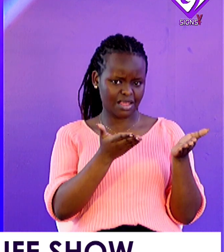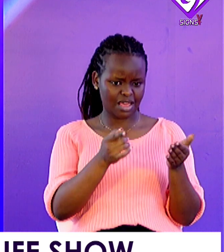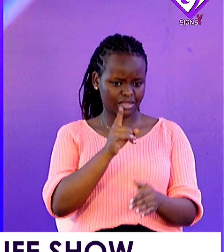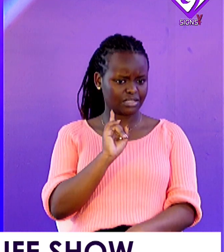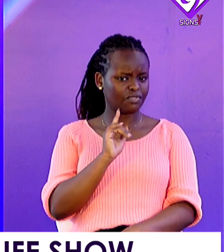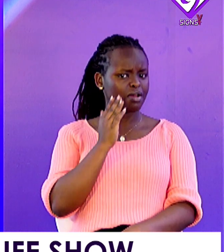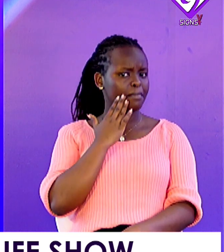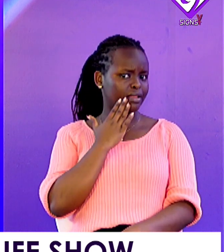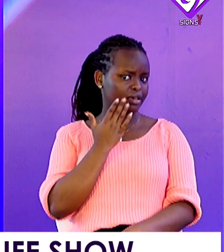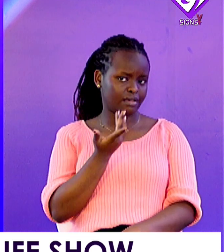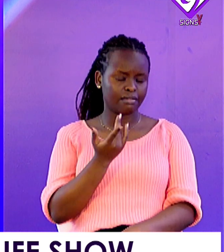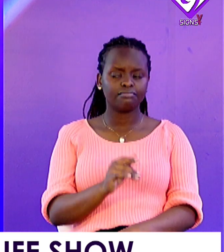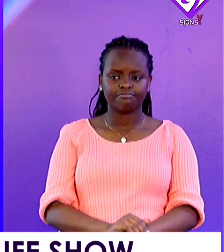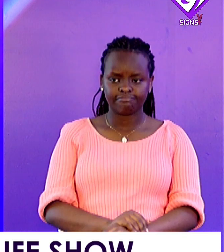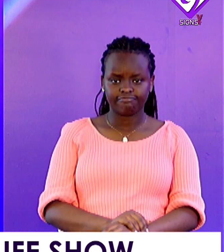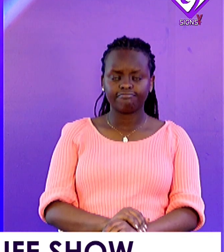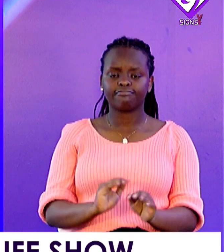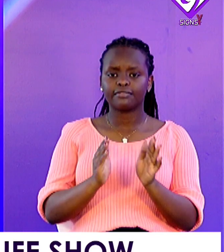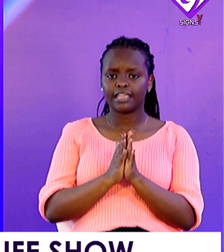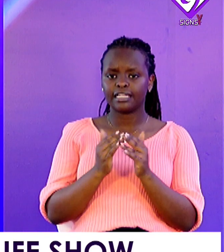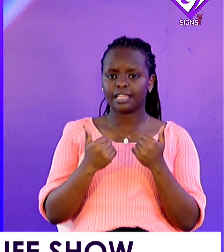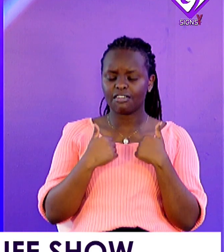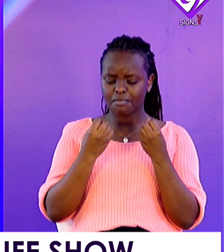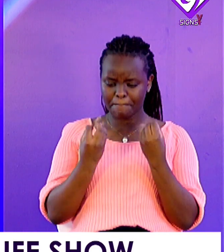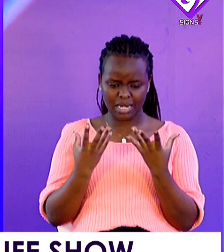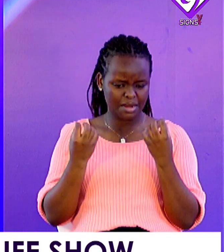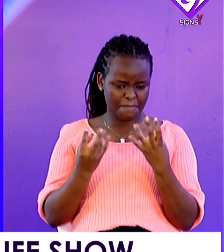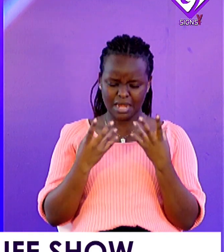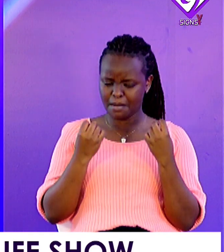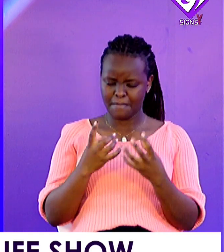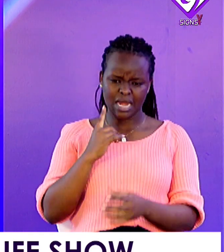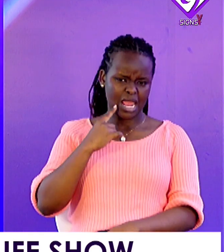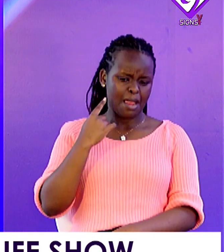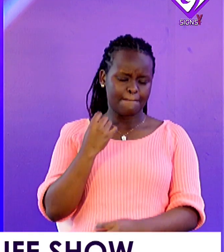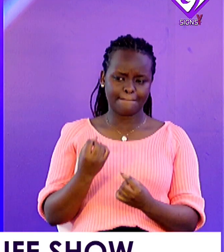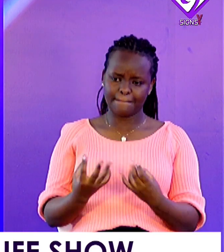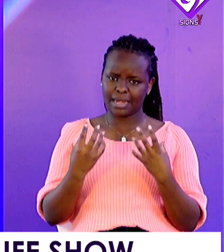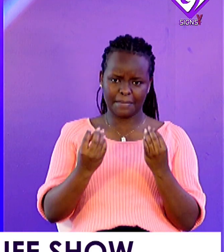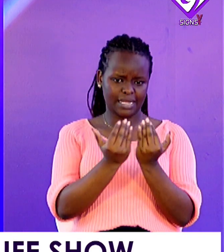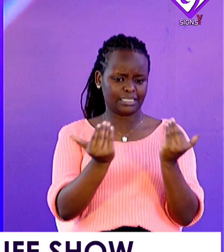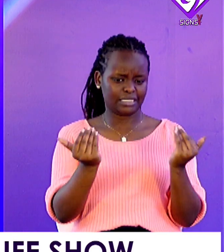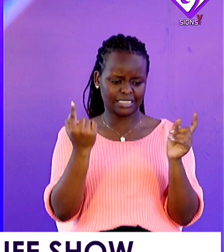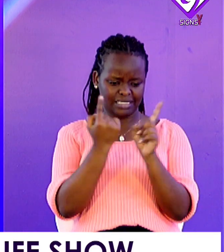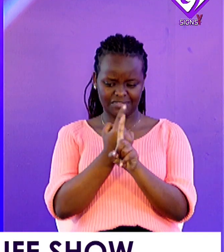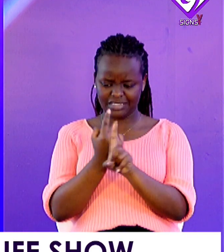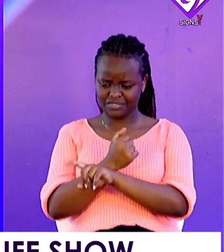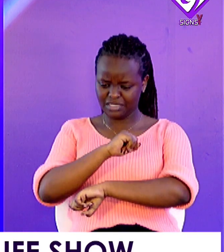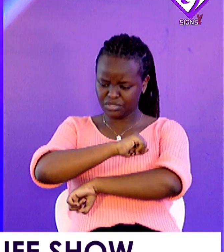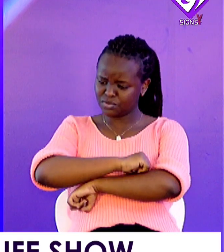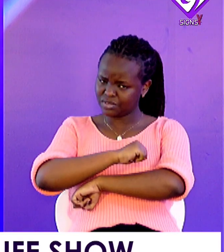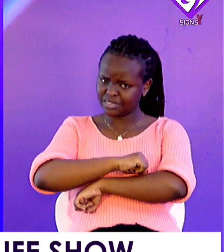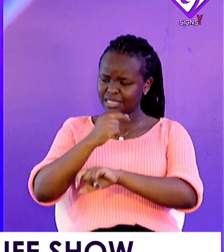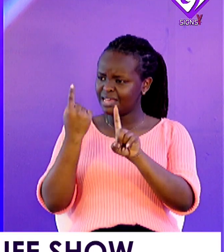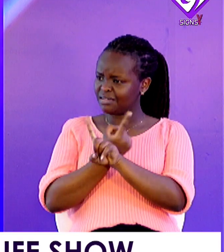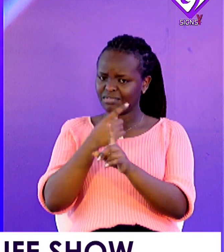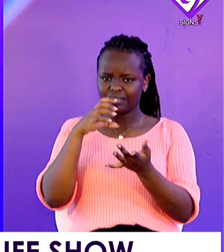mother. And there were so many of them, hundreds of children from different schools and different